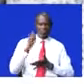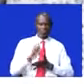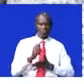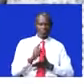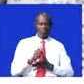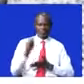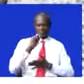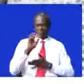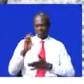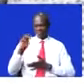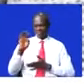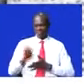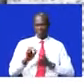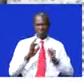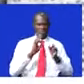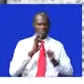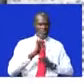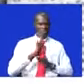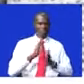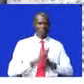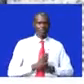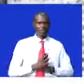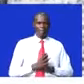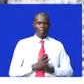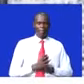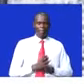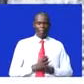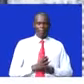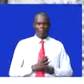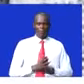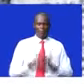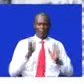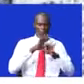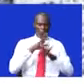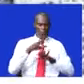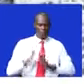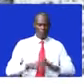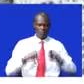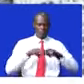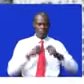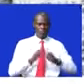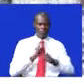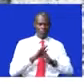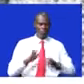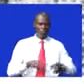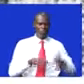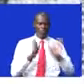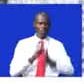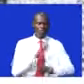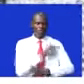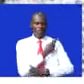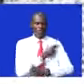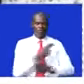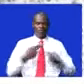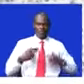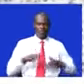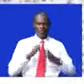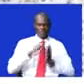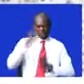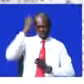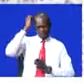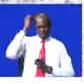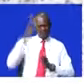3. 7. The floods have also destroyed a number of our roads and health facilities, particularly Nyando and